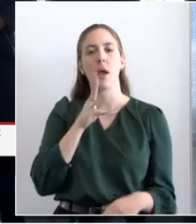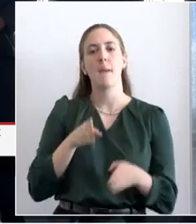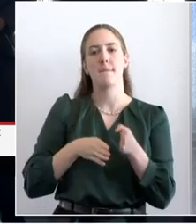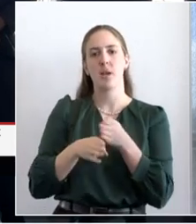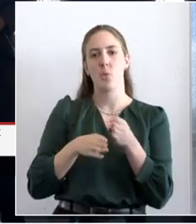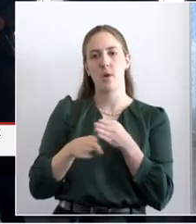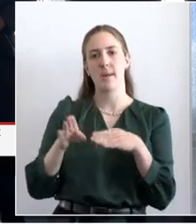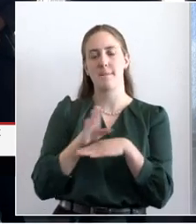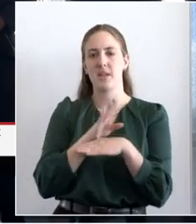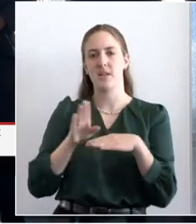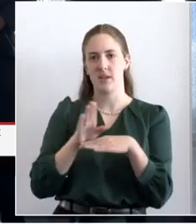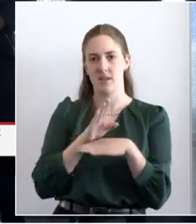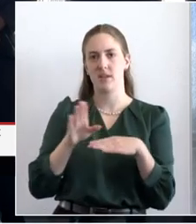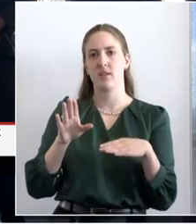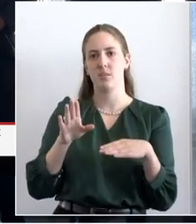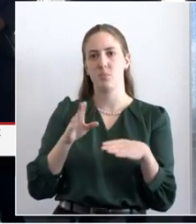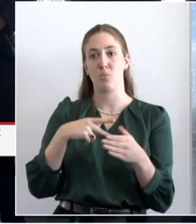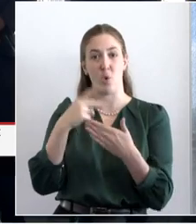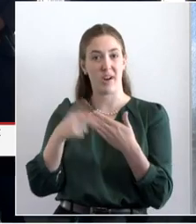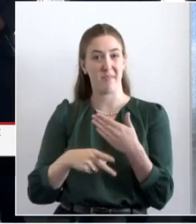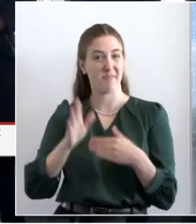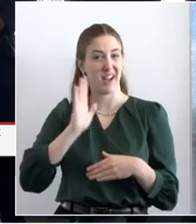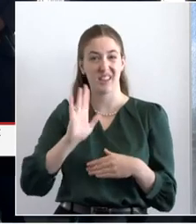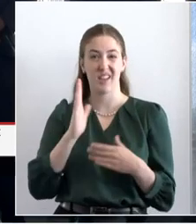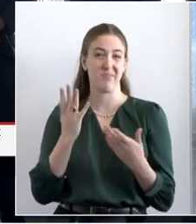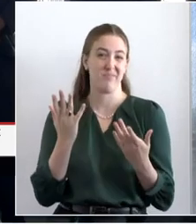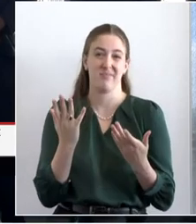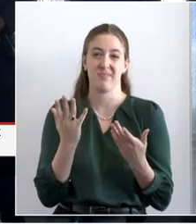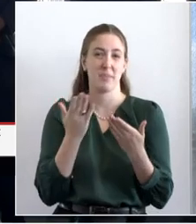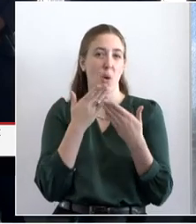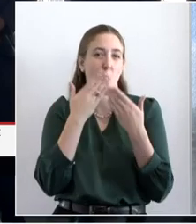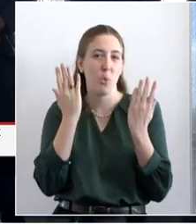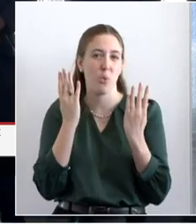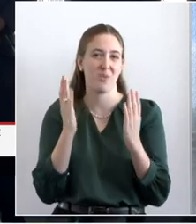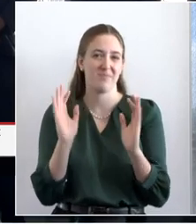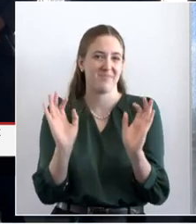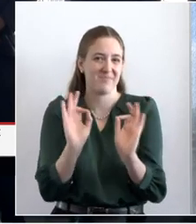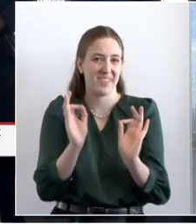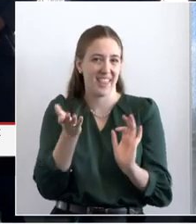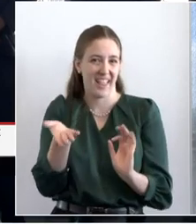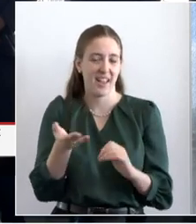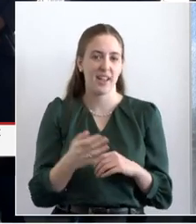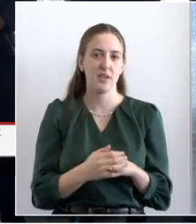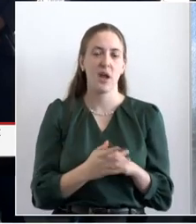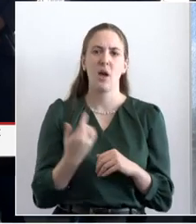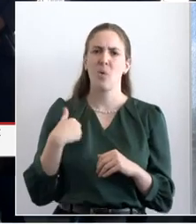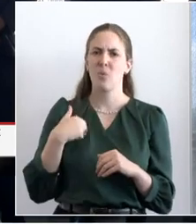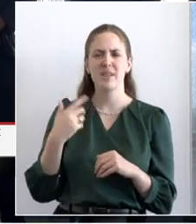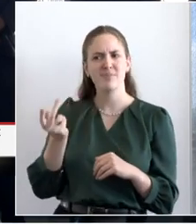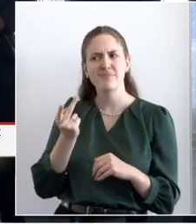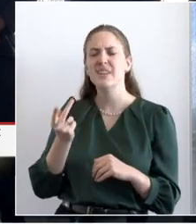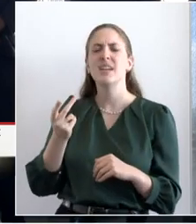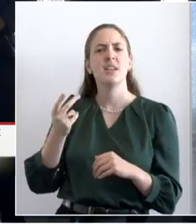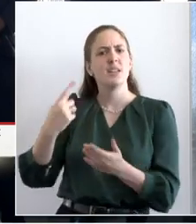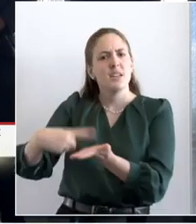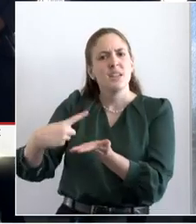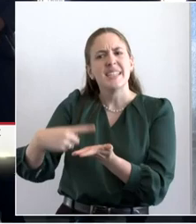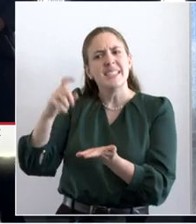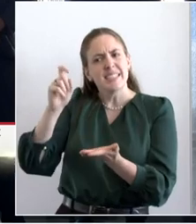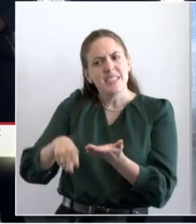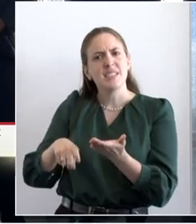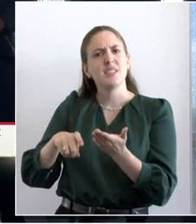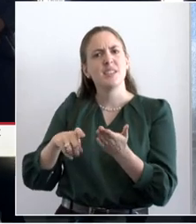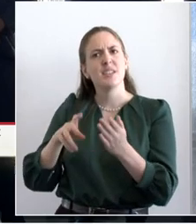Program, which was pretty much non-existent at the time. And we talked about building that up. We talked about my vision, and we talked about